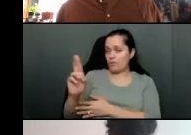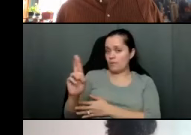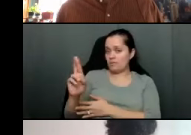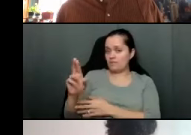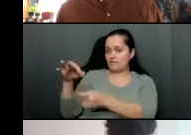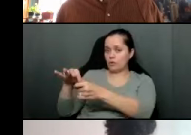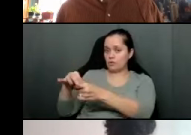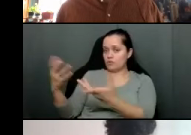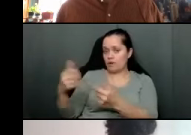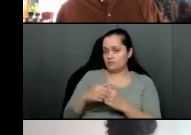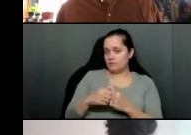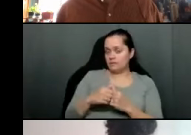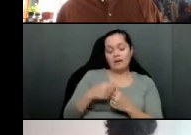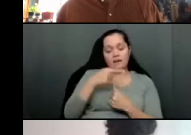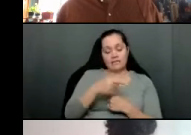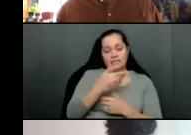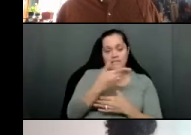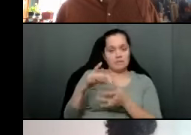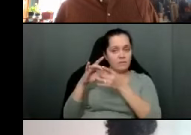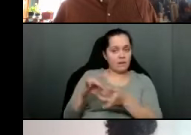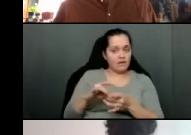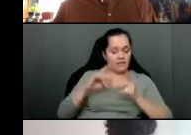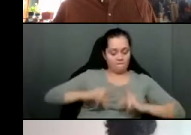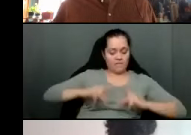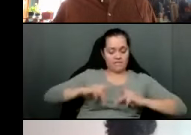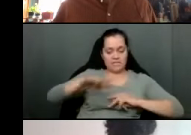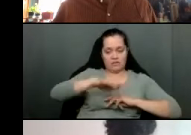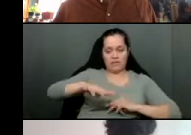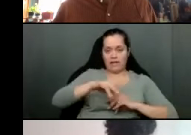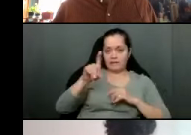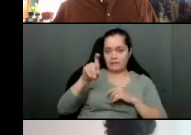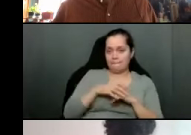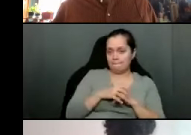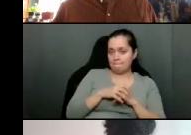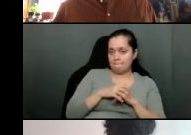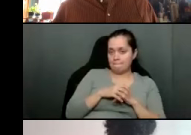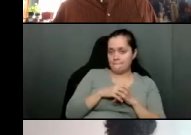votes? Is it something about the physical landscape?